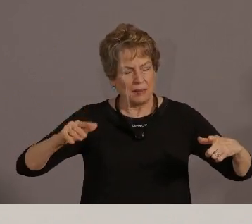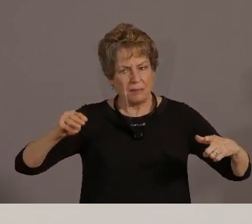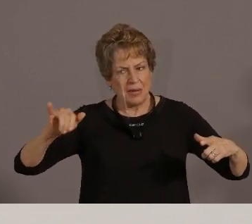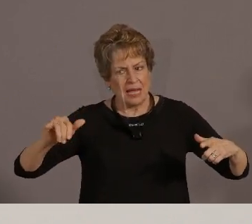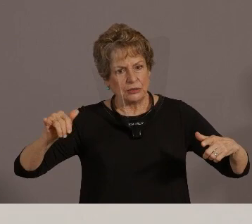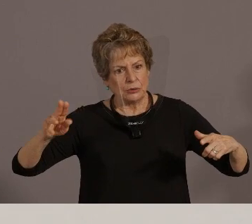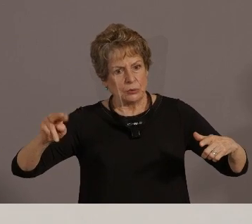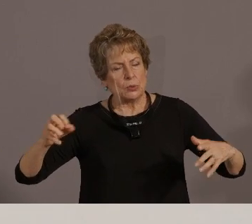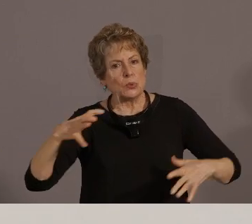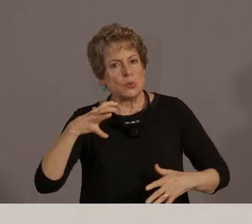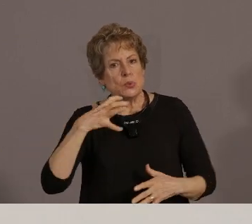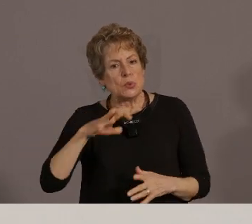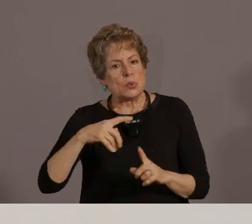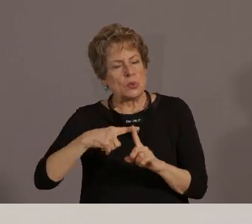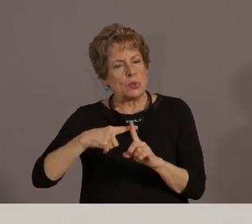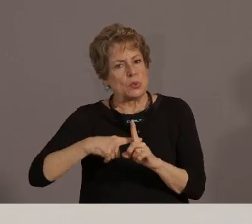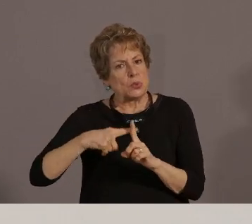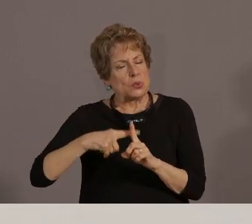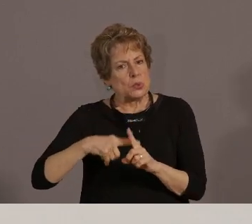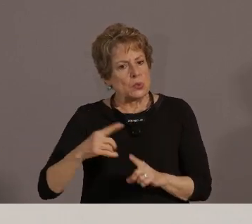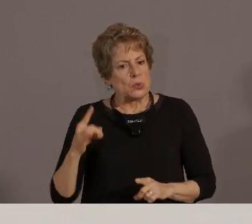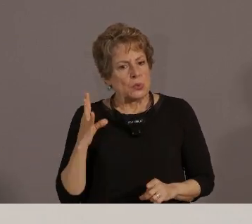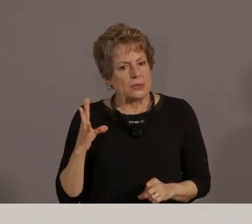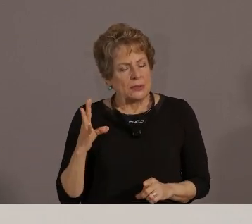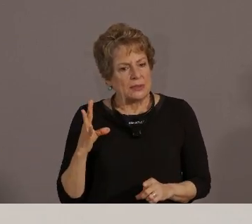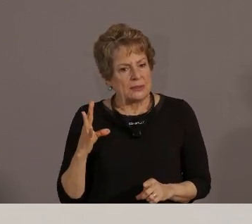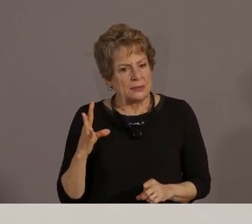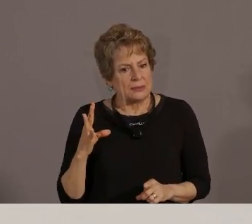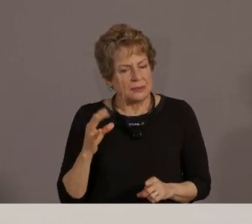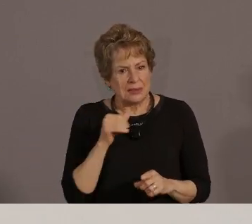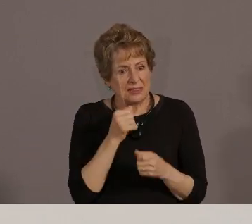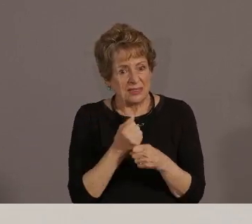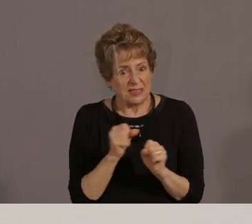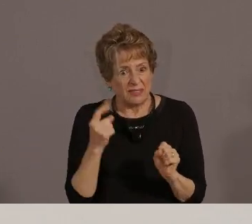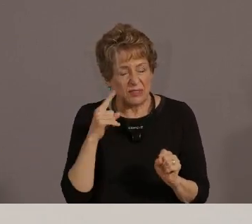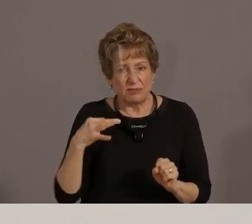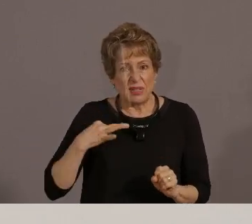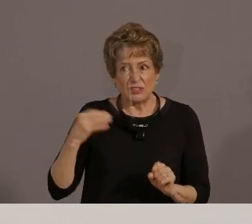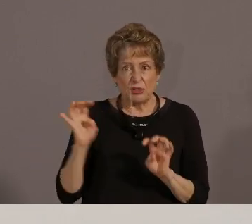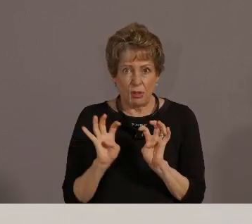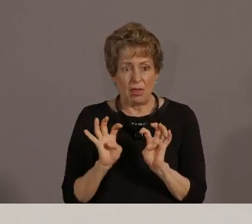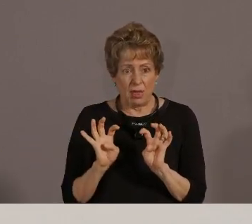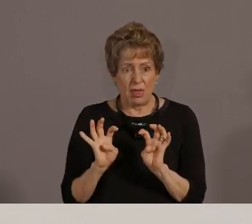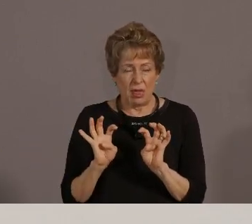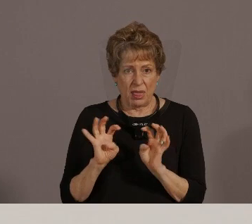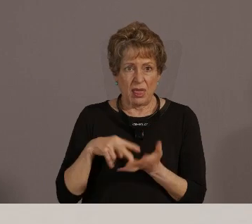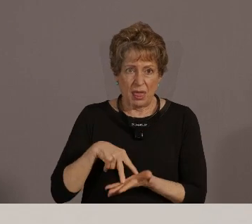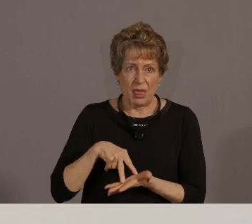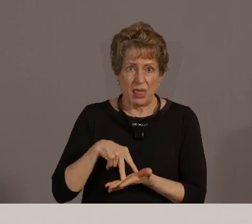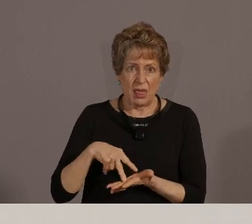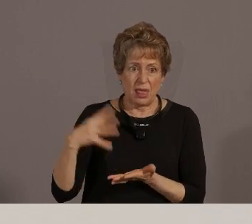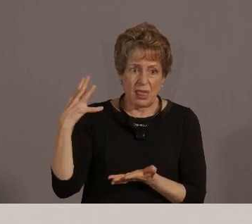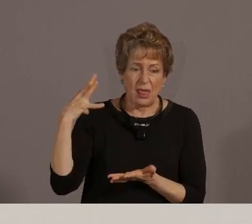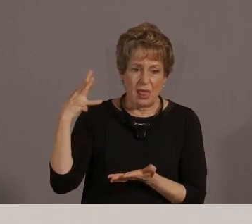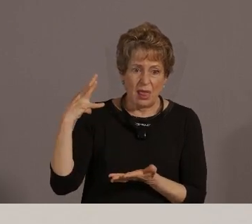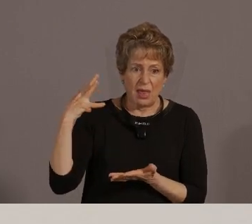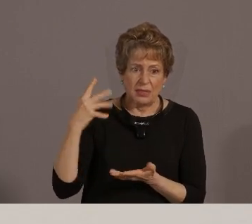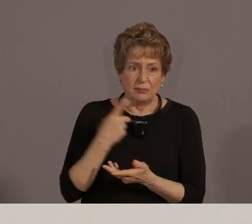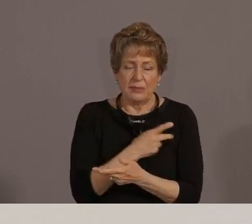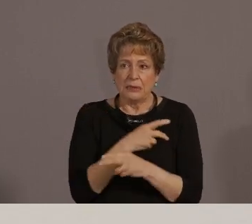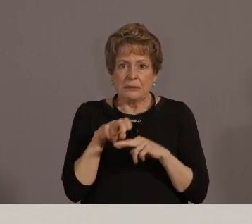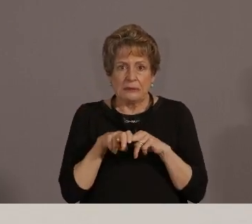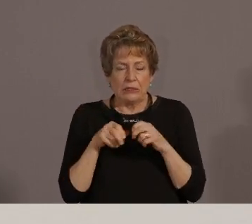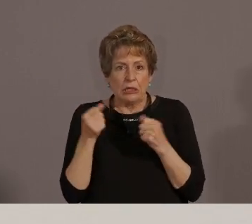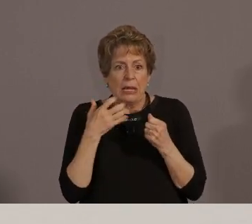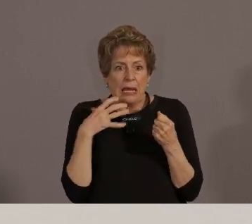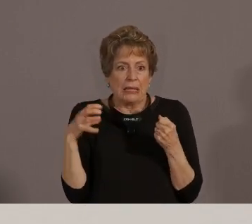for our volunteers and our patients to safely be outside while our patients are in their